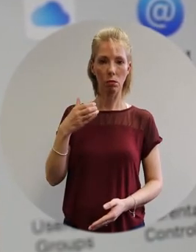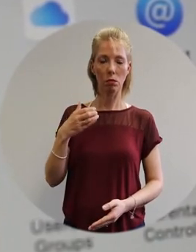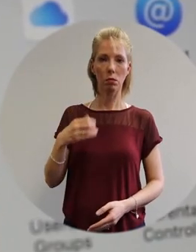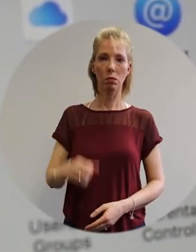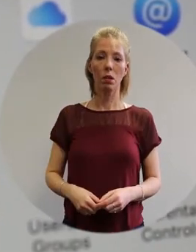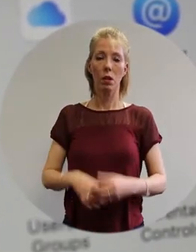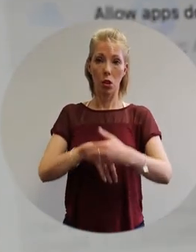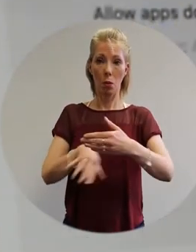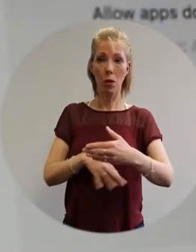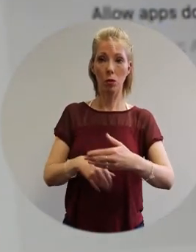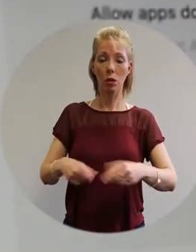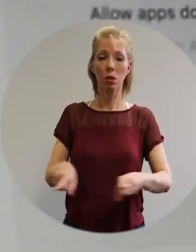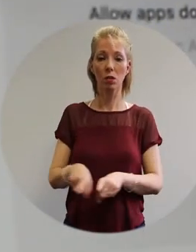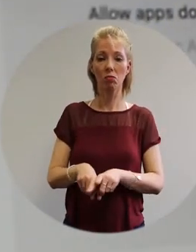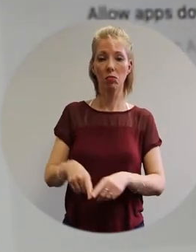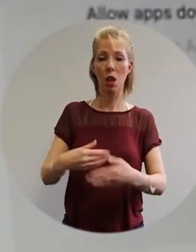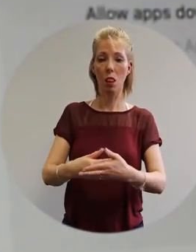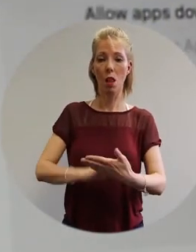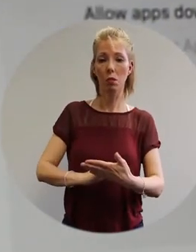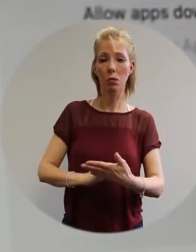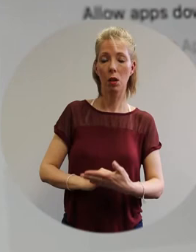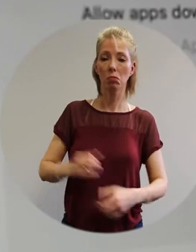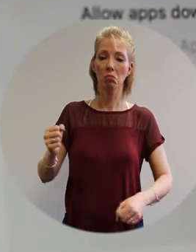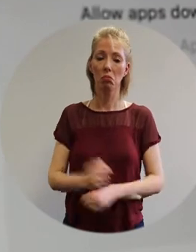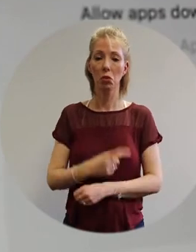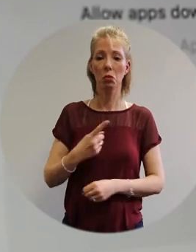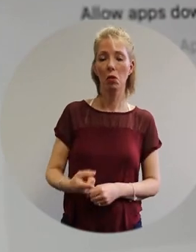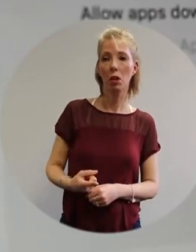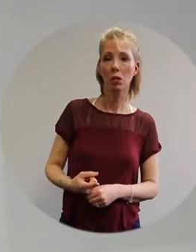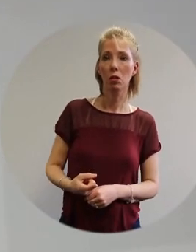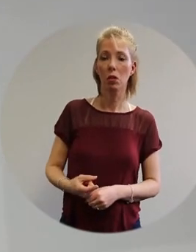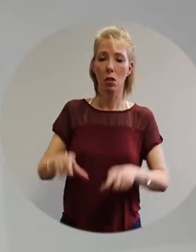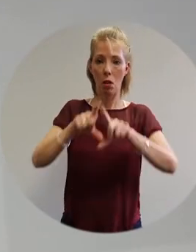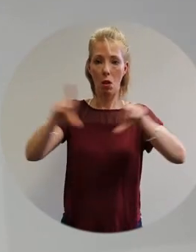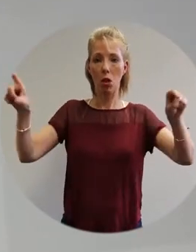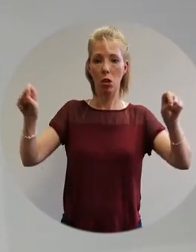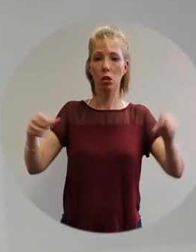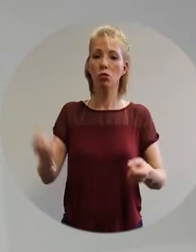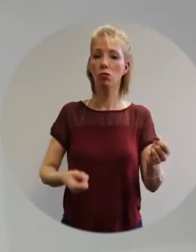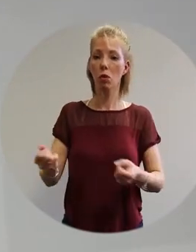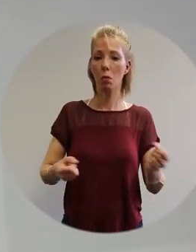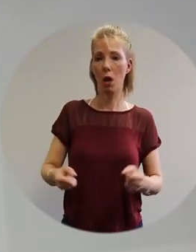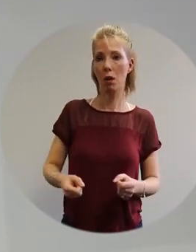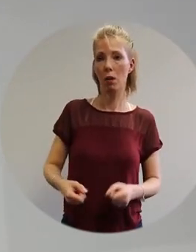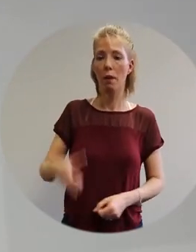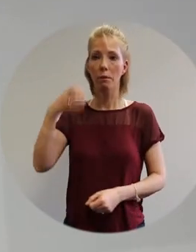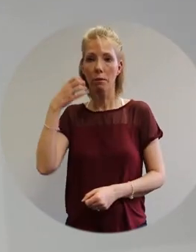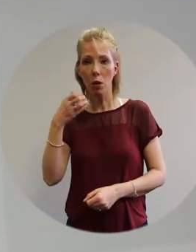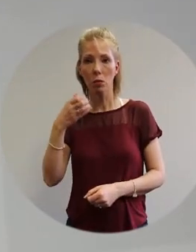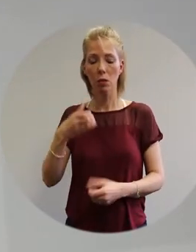On computers and laptops you can do this on the control panel for phones and tablets. Go to your main settings.